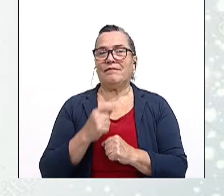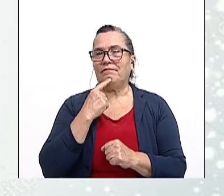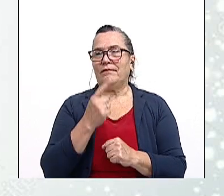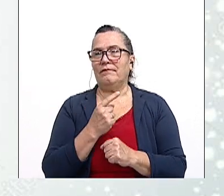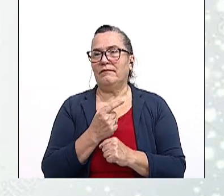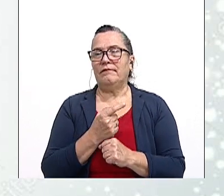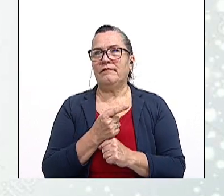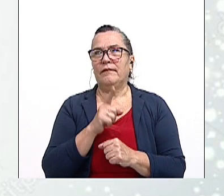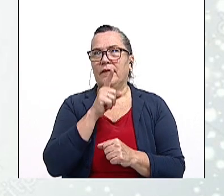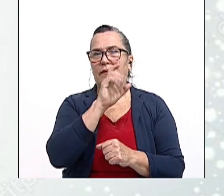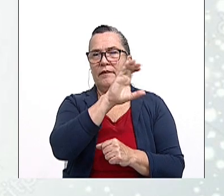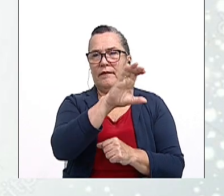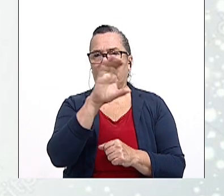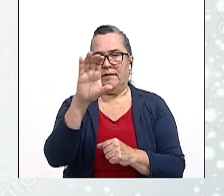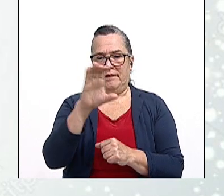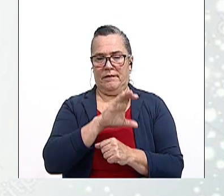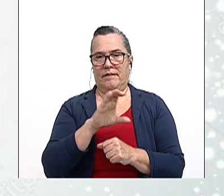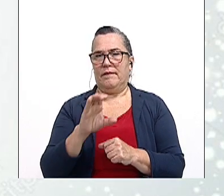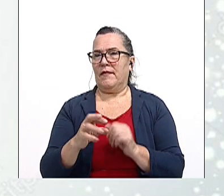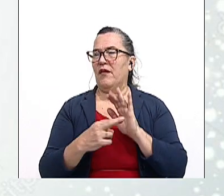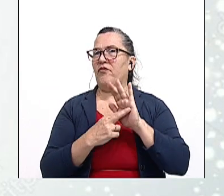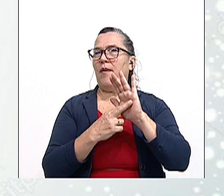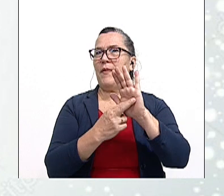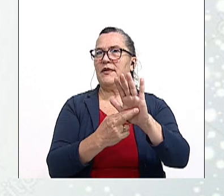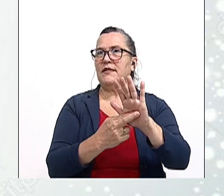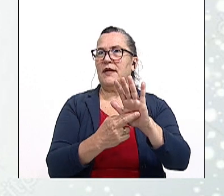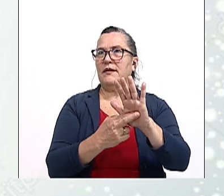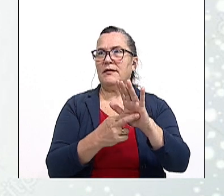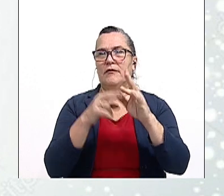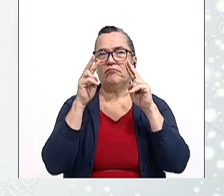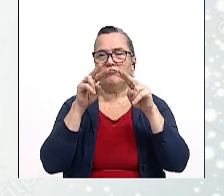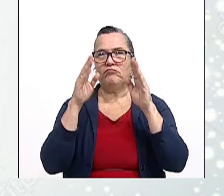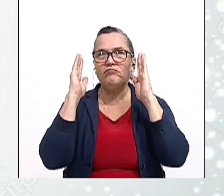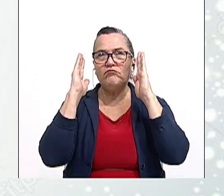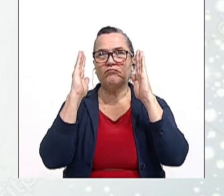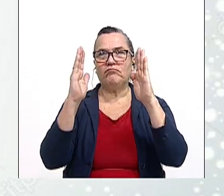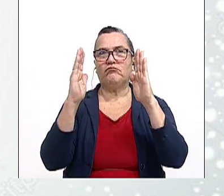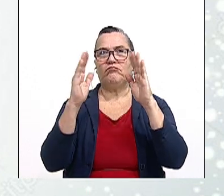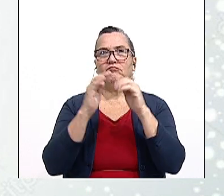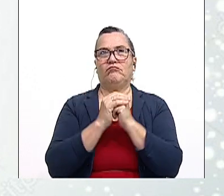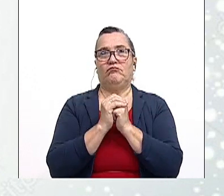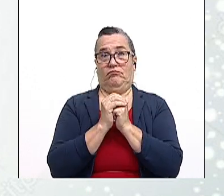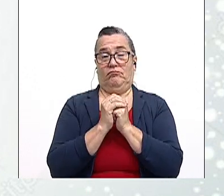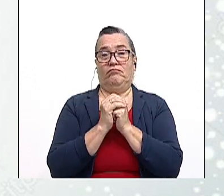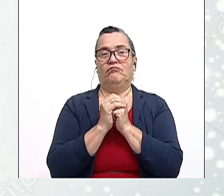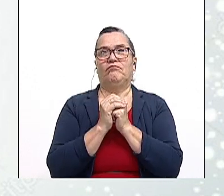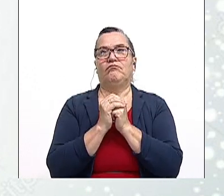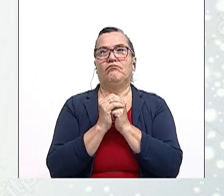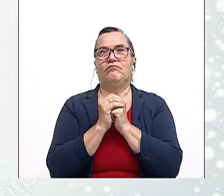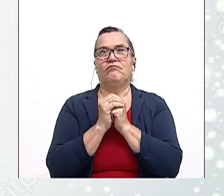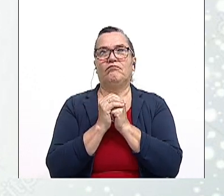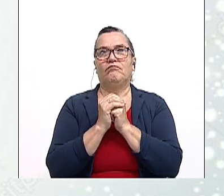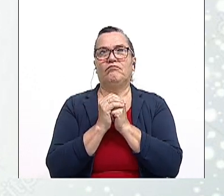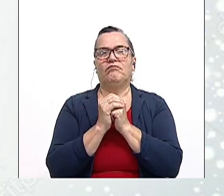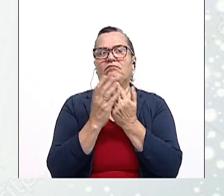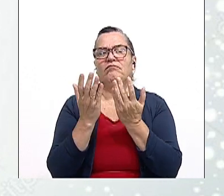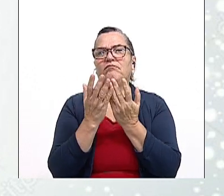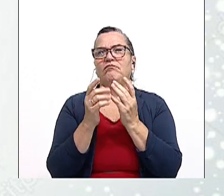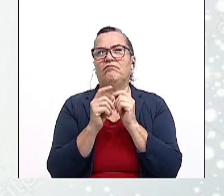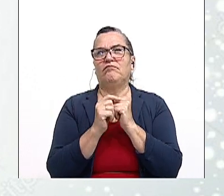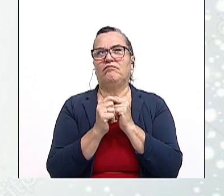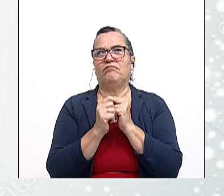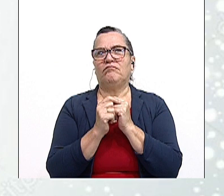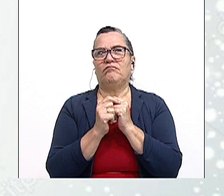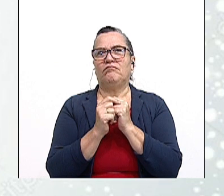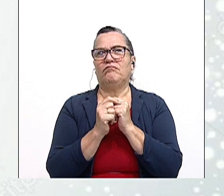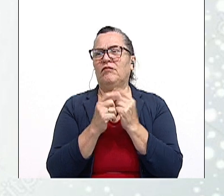what do these pictures represent? Okay, pay attention to these pictures that you have there. What